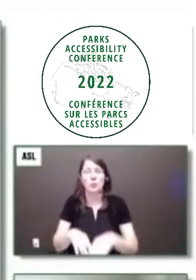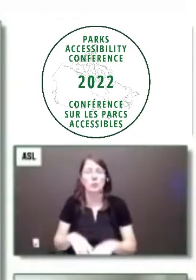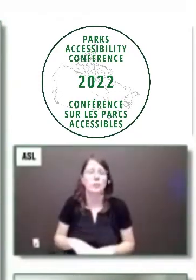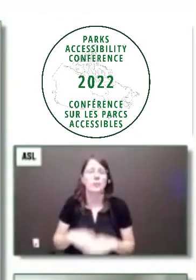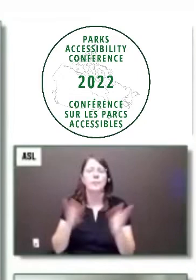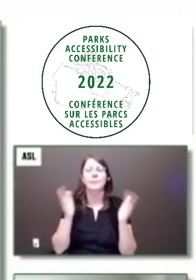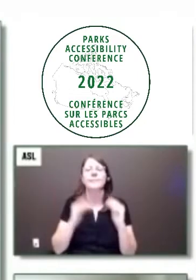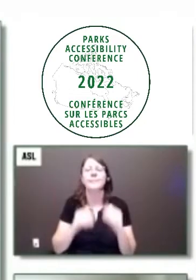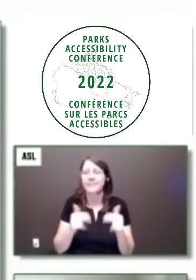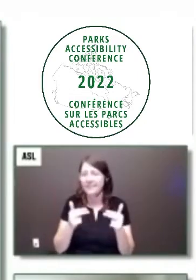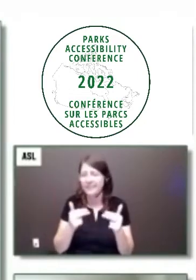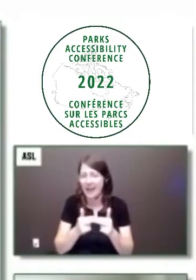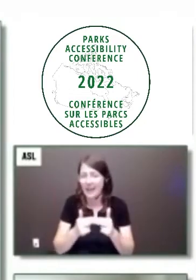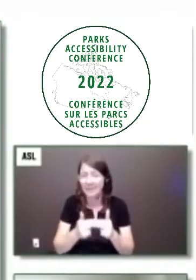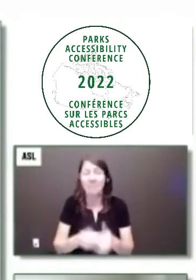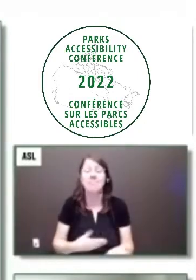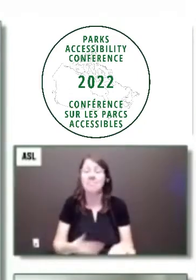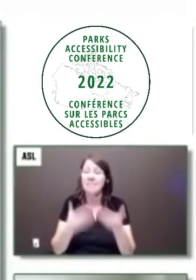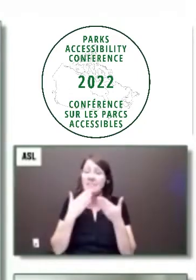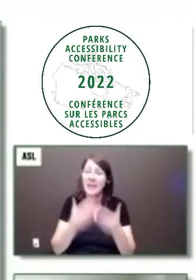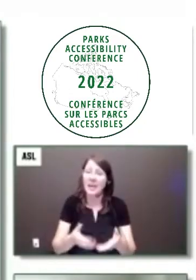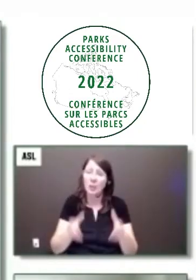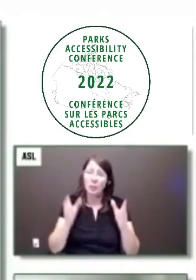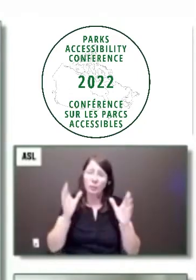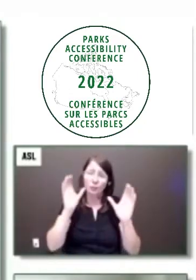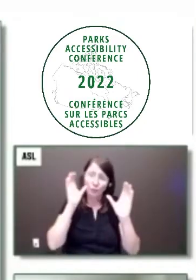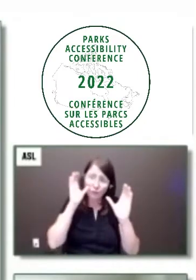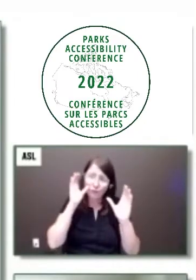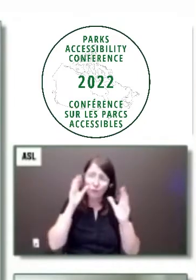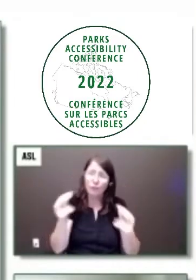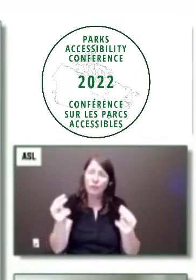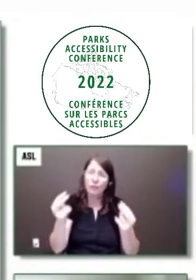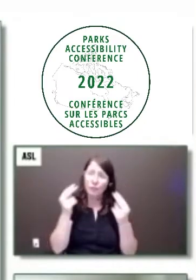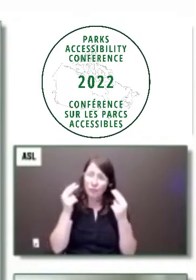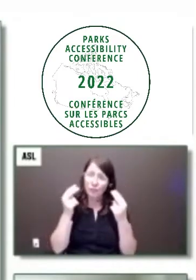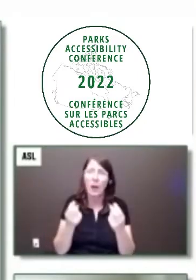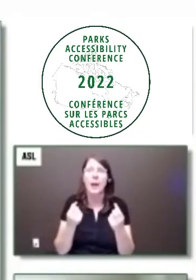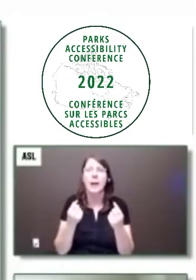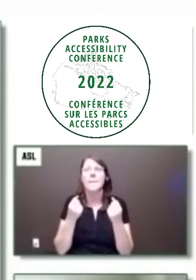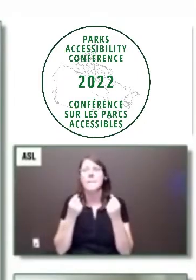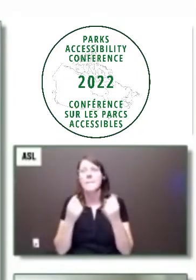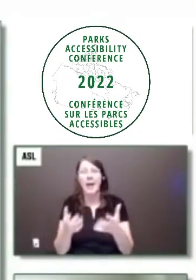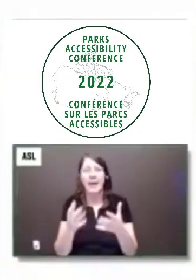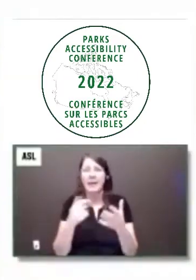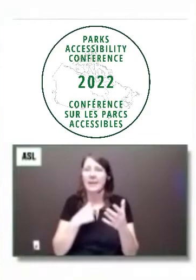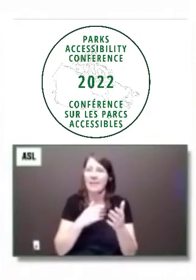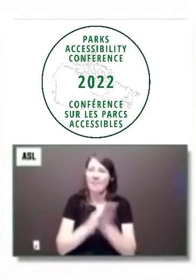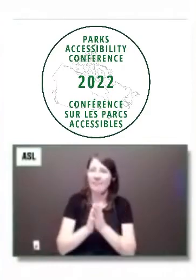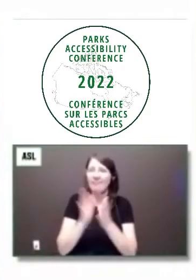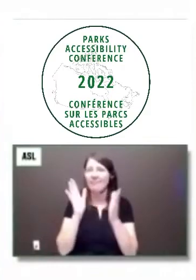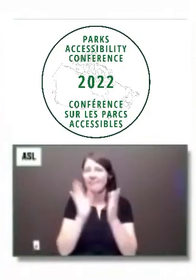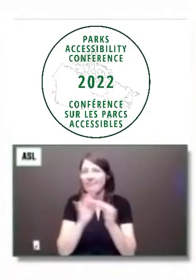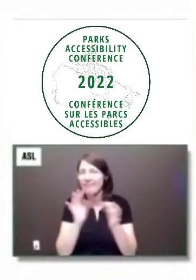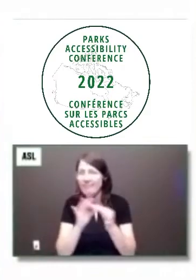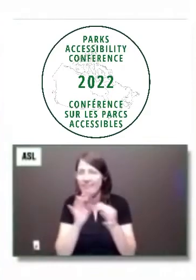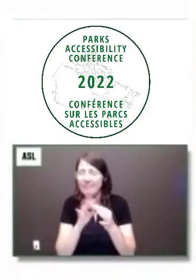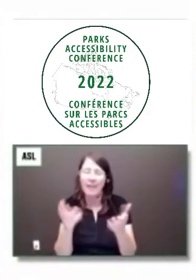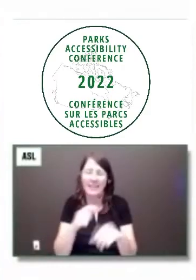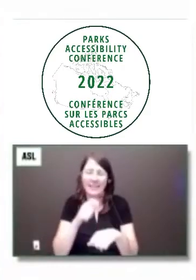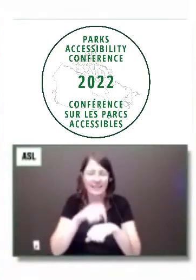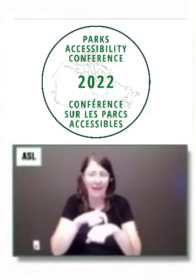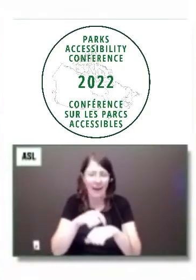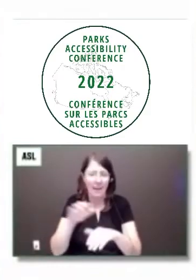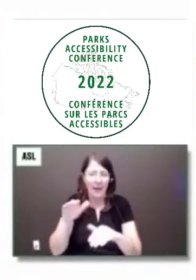So thank you for listening. There are so many things that I wasn't able to say, but there's a lot more information online, and I believe we have time for a